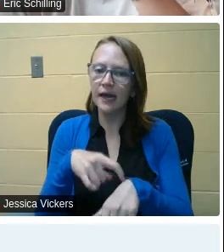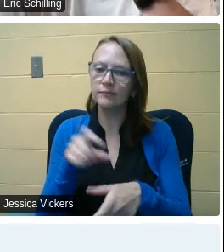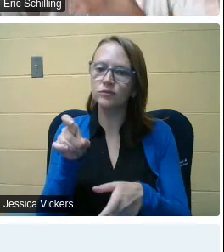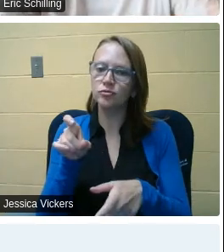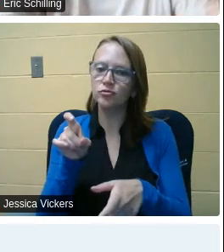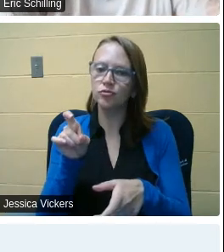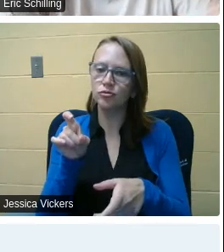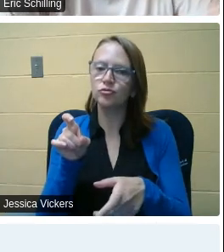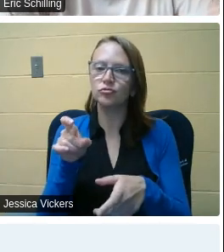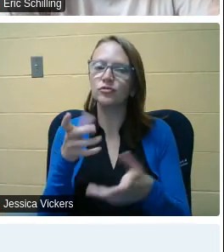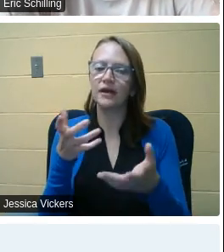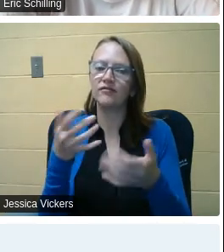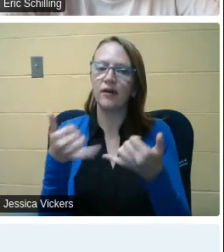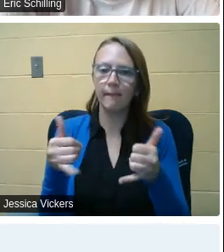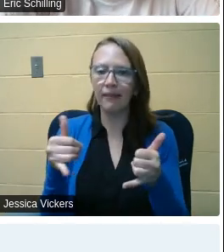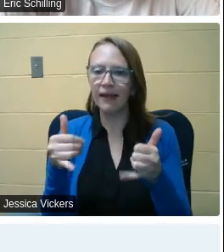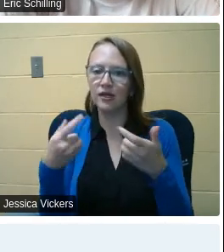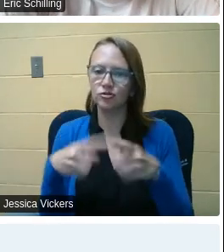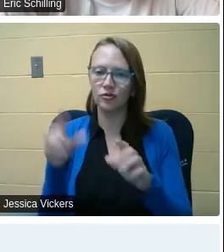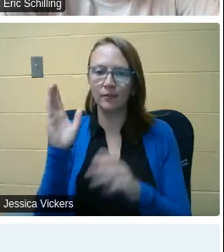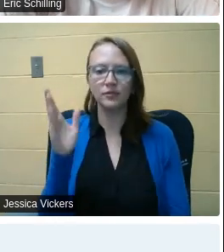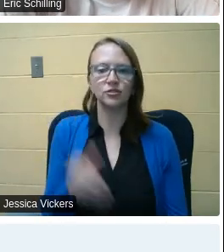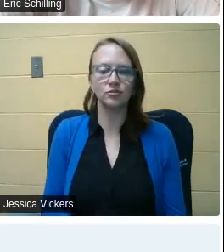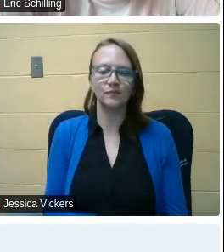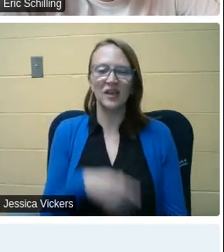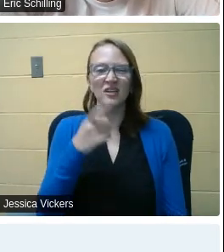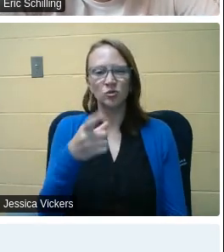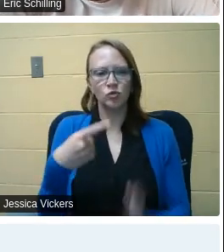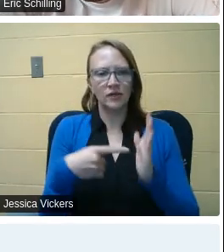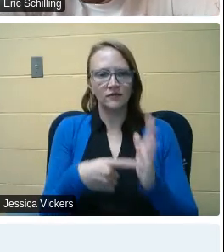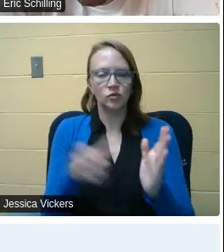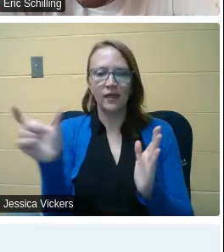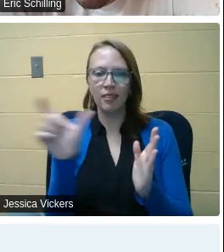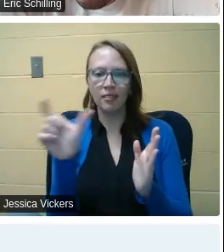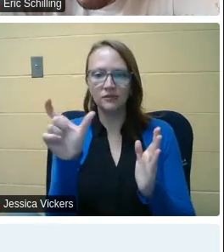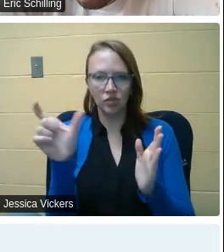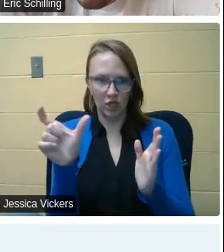through the presentation. So this is demoing the shake block a little bit.